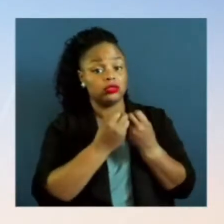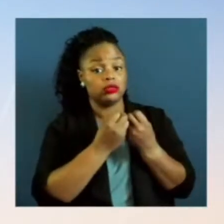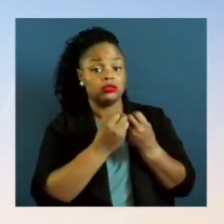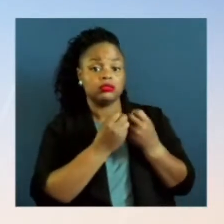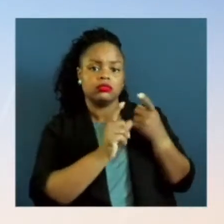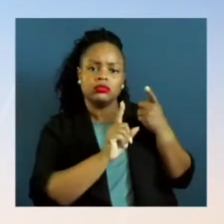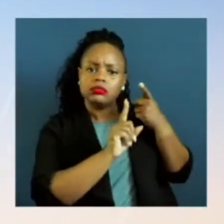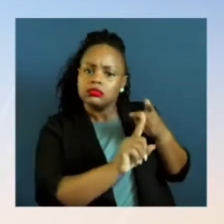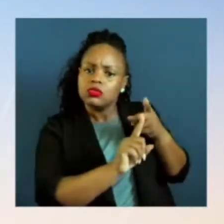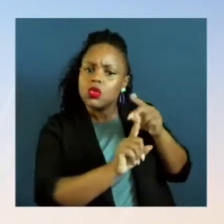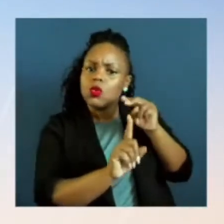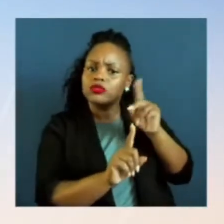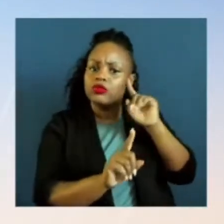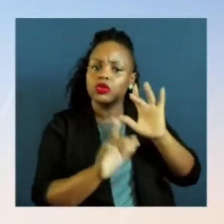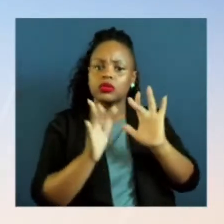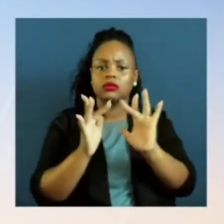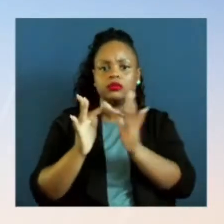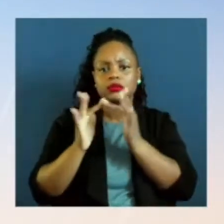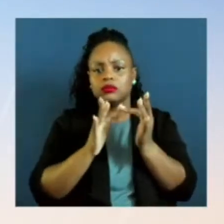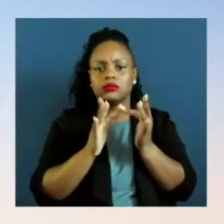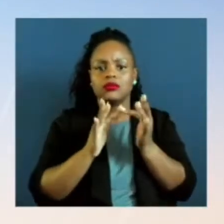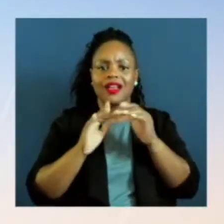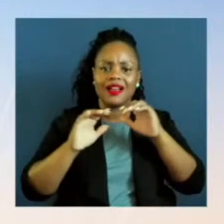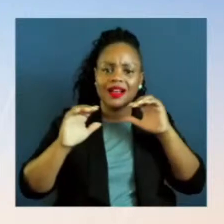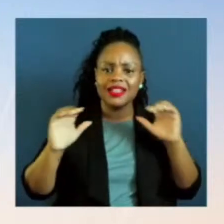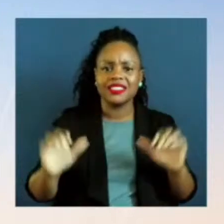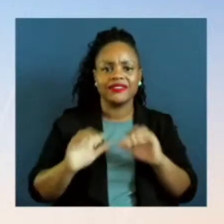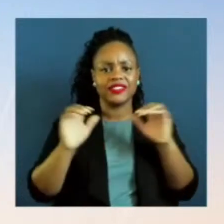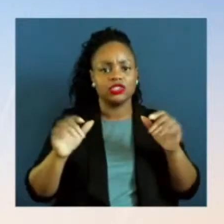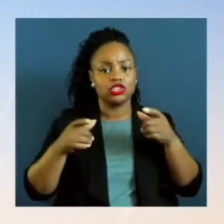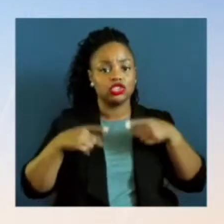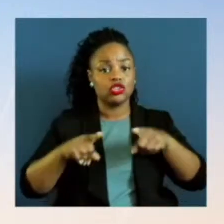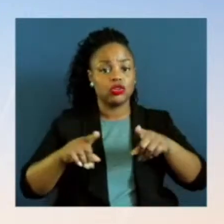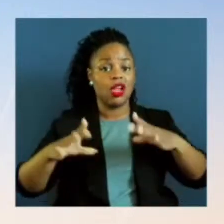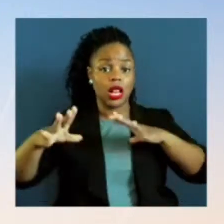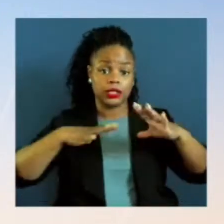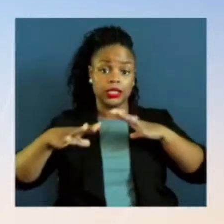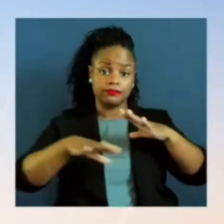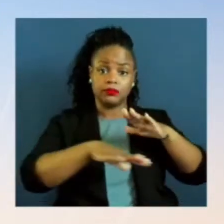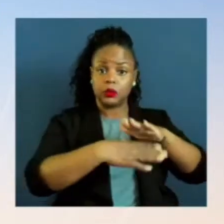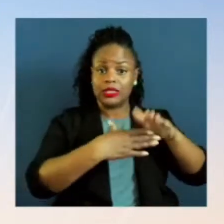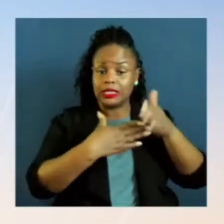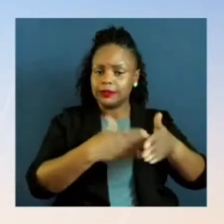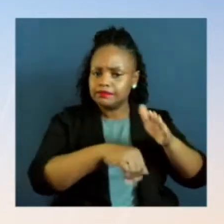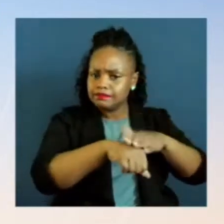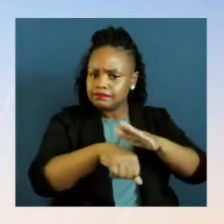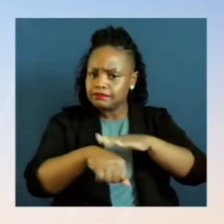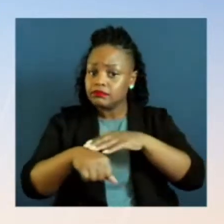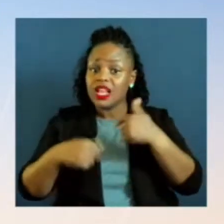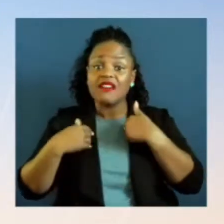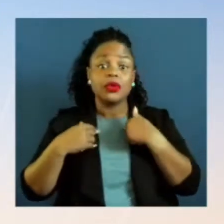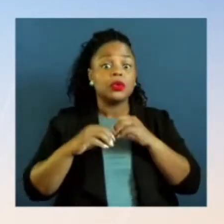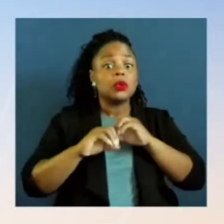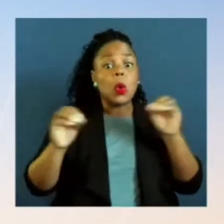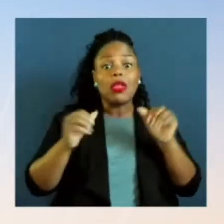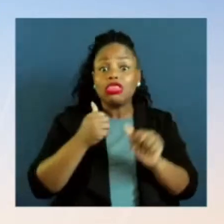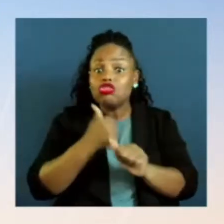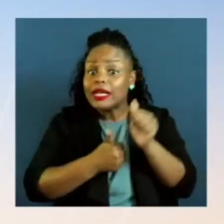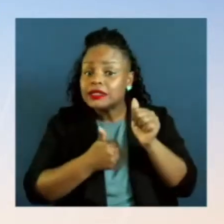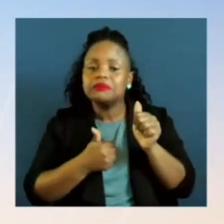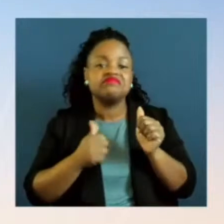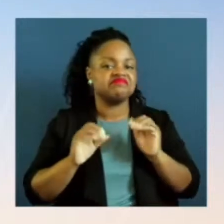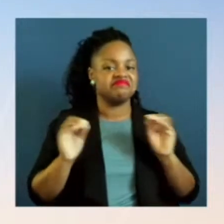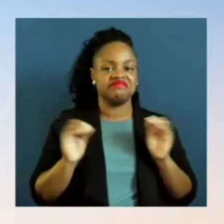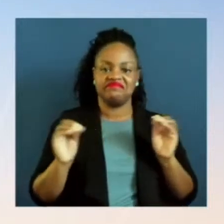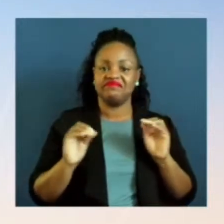in advance of the holiday weekend. To be clear, we have no specific threat information or information regarding attacks